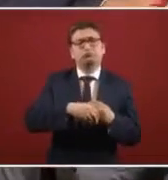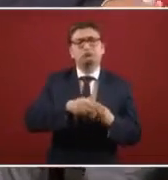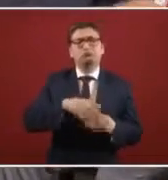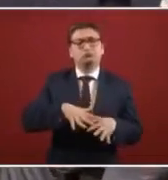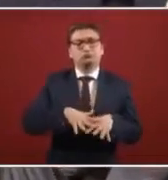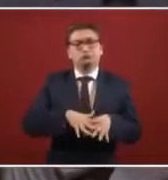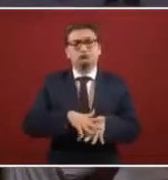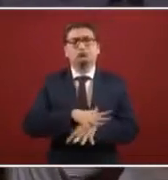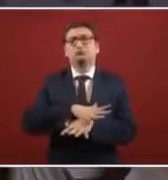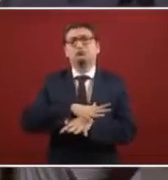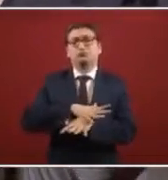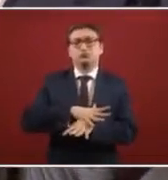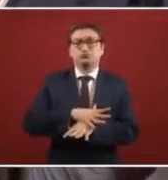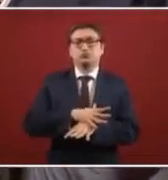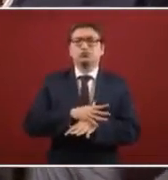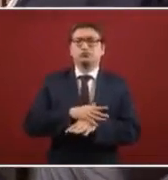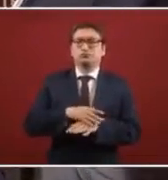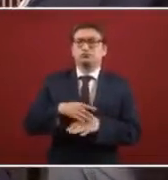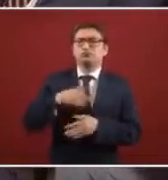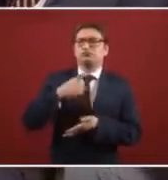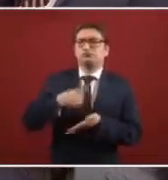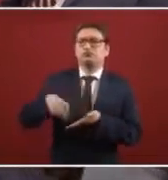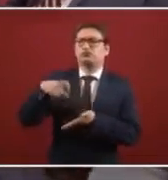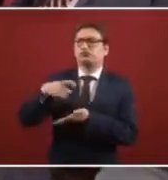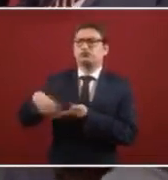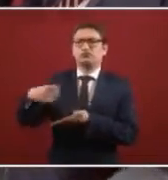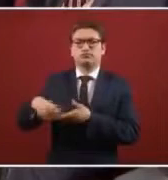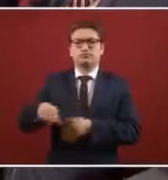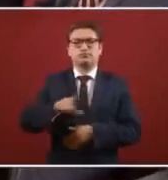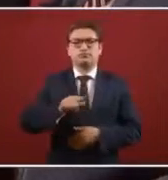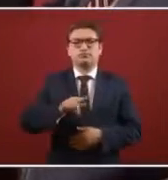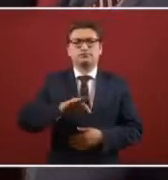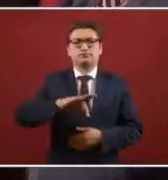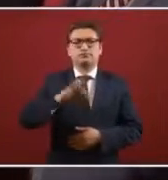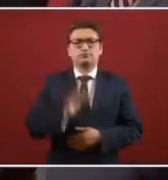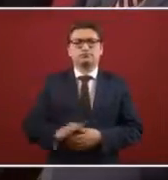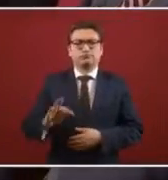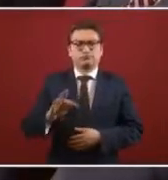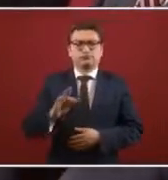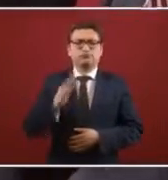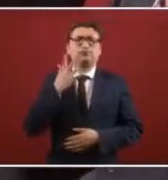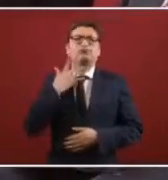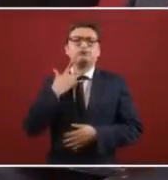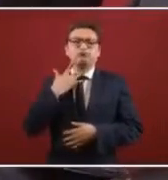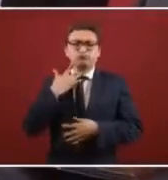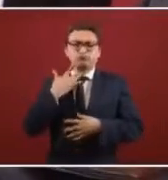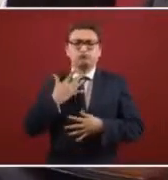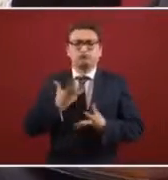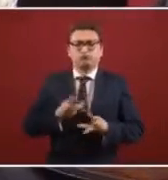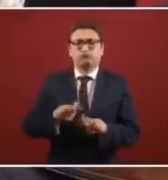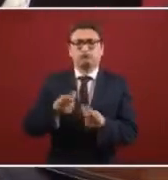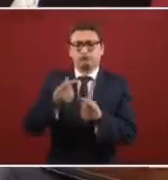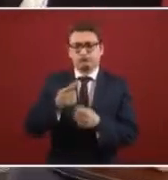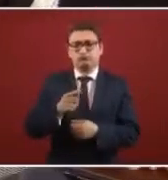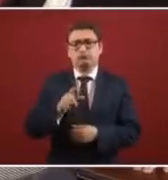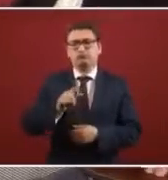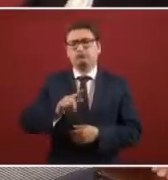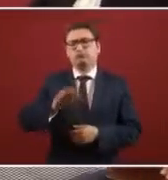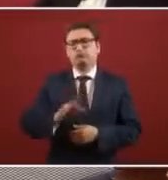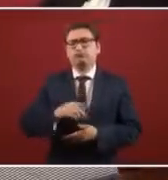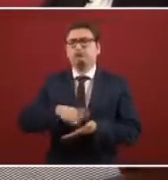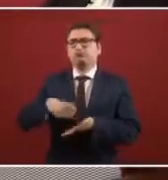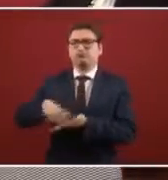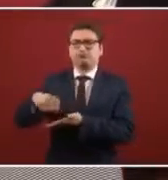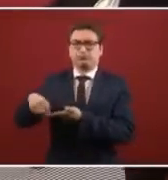comprar to buying el 70% de 70% la gasolina que consumimos. of the gasoline that we